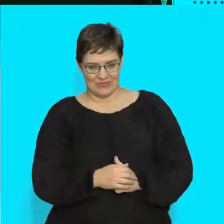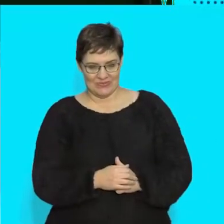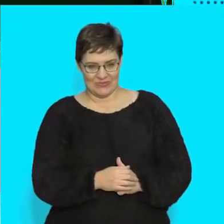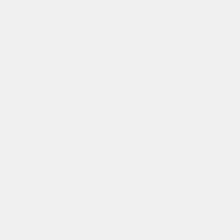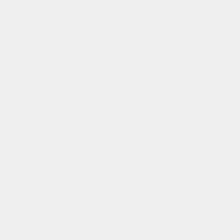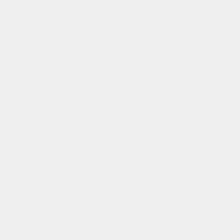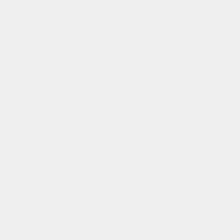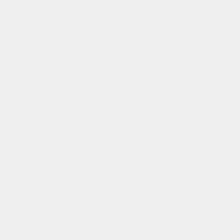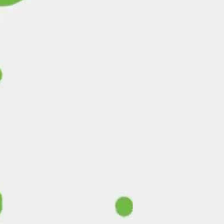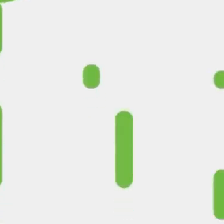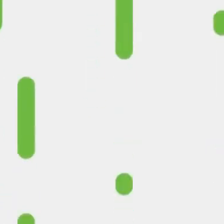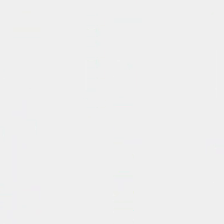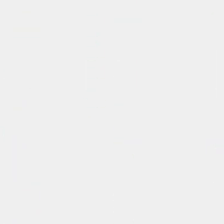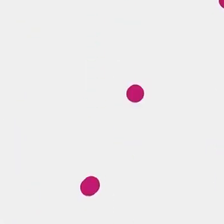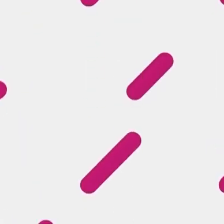back.